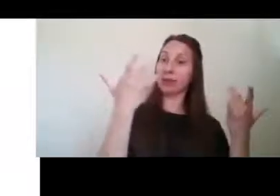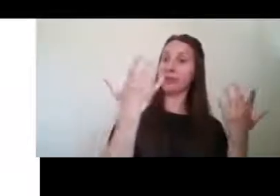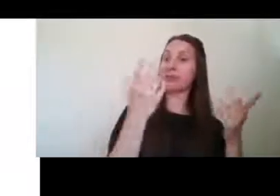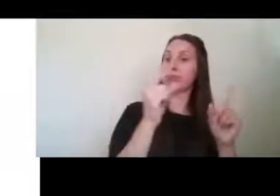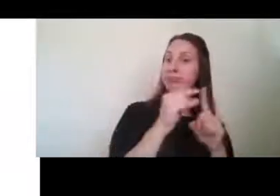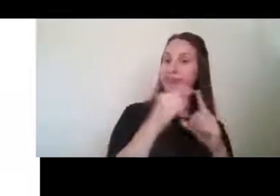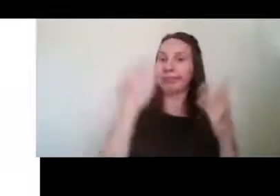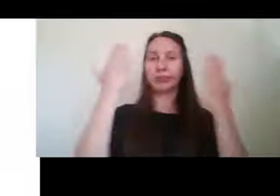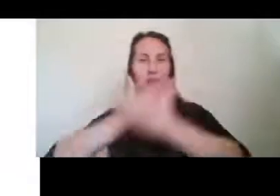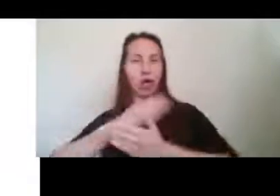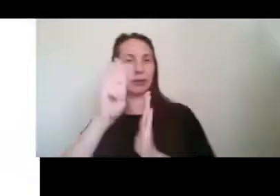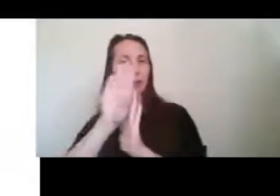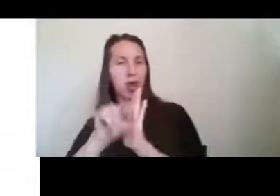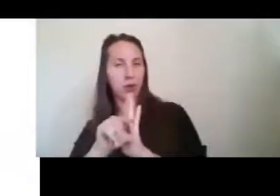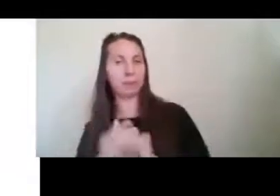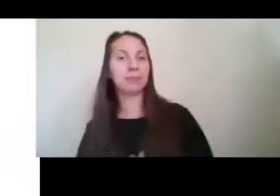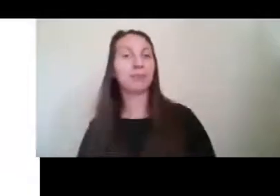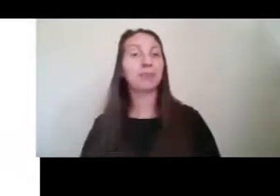slide, please.